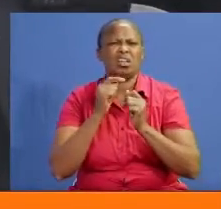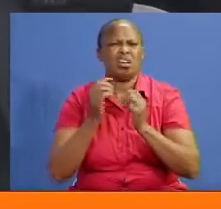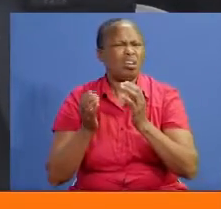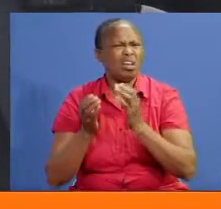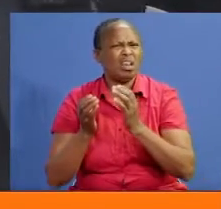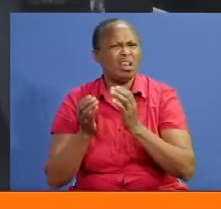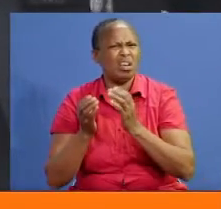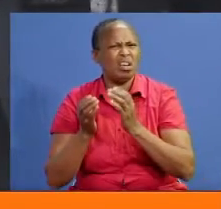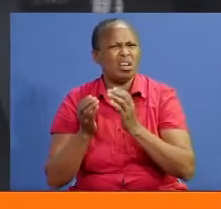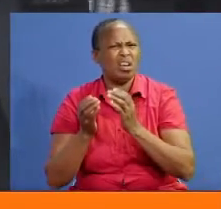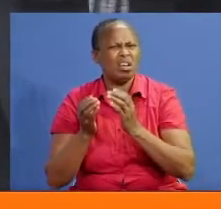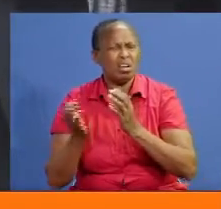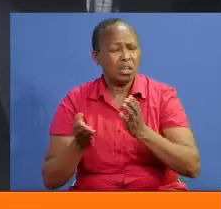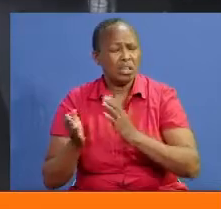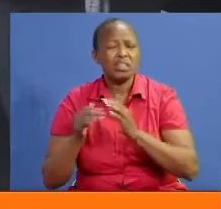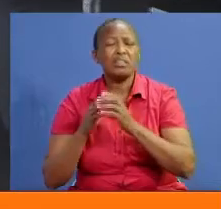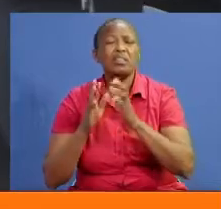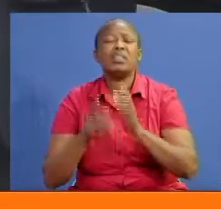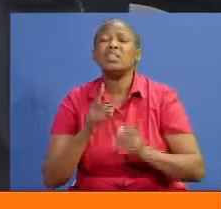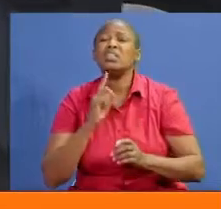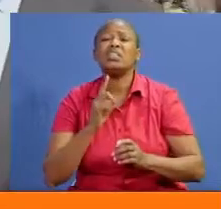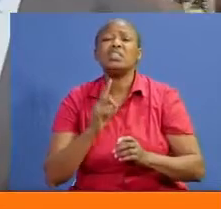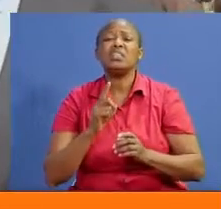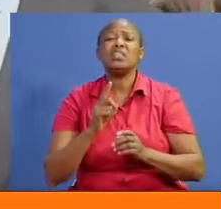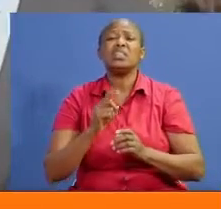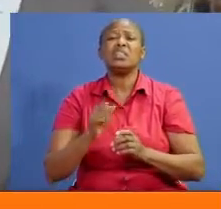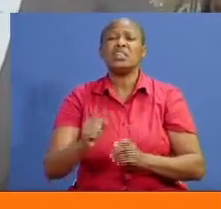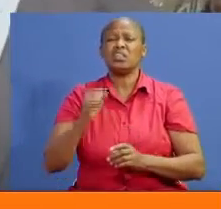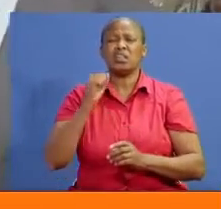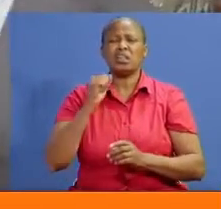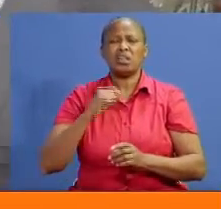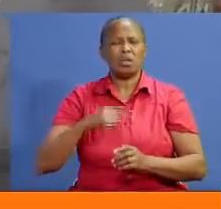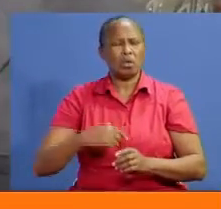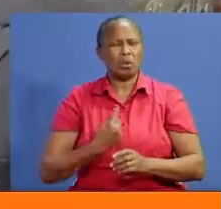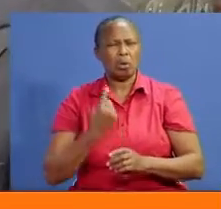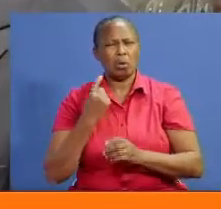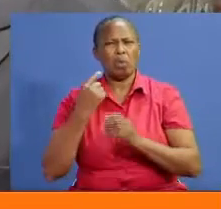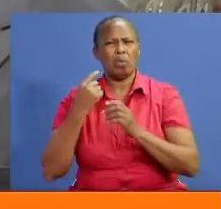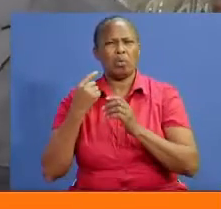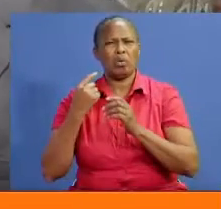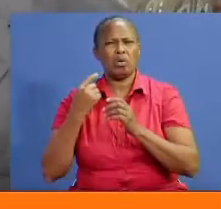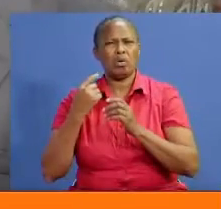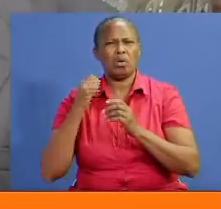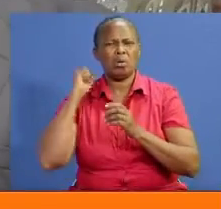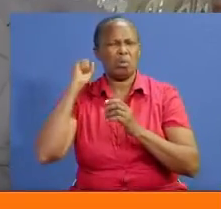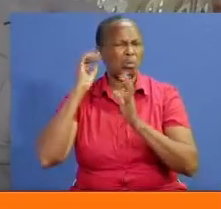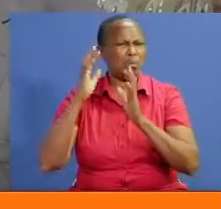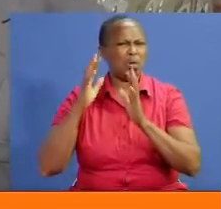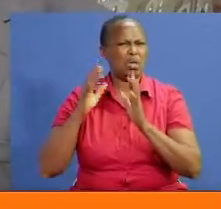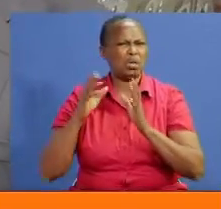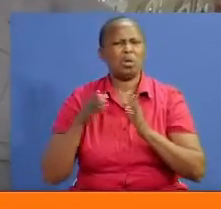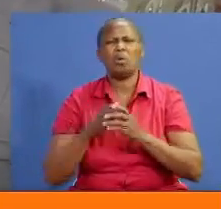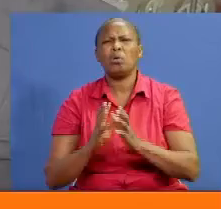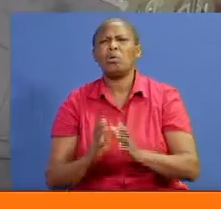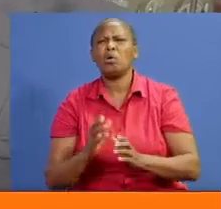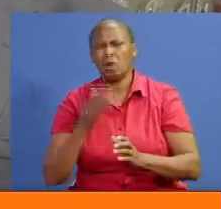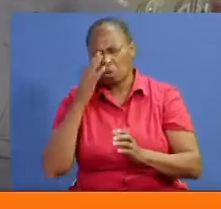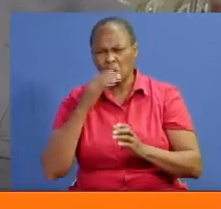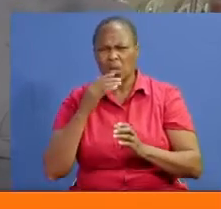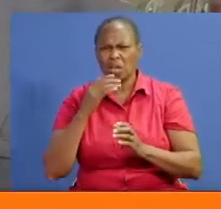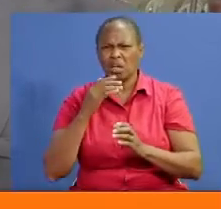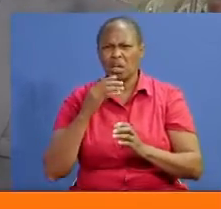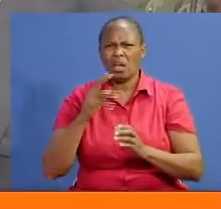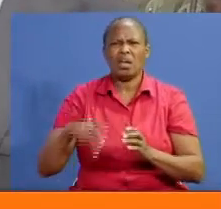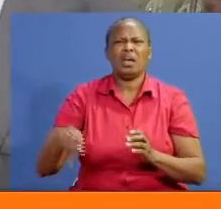fact that Rigathi had his own political stand. Nishukuru moja tu Rigathi Gachagua kwa sababu amekuwa kiaba, kwa sababu anazungumza maneno